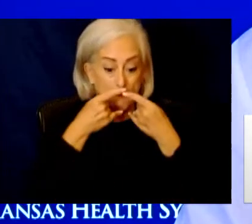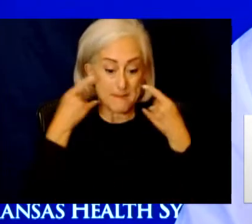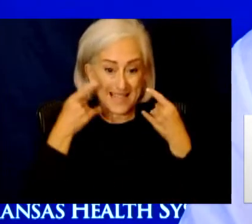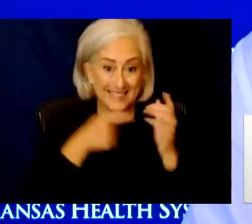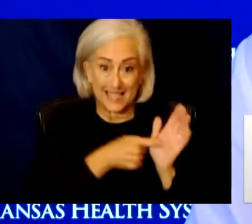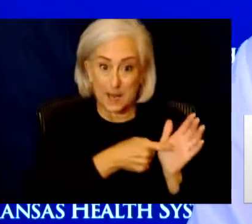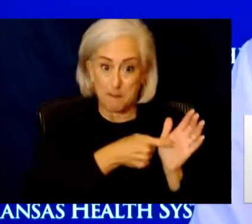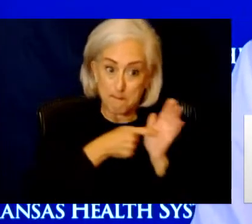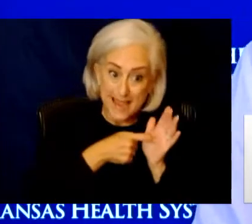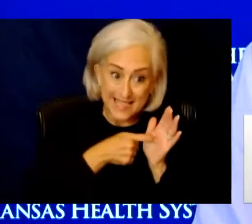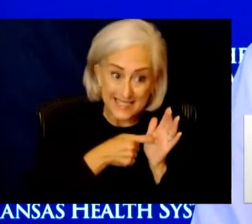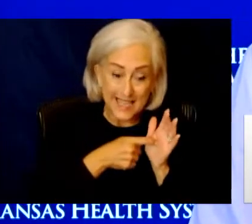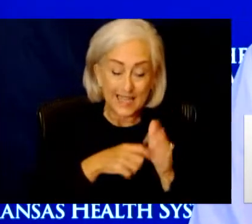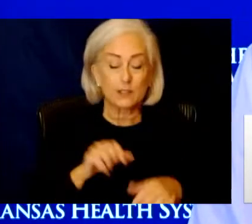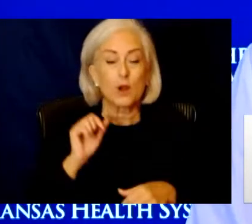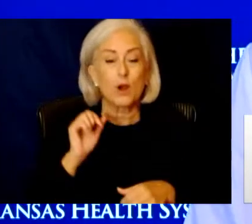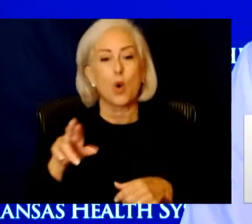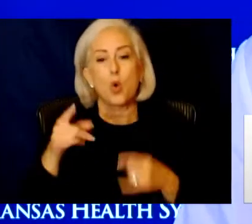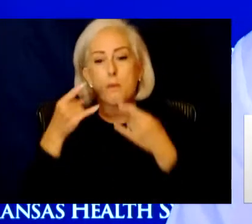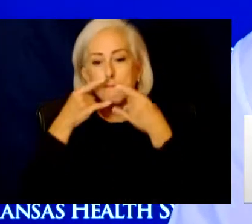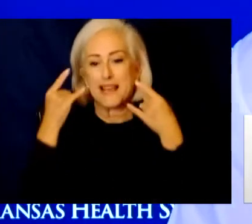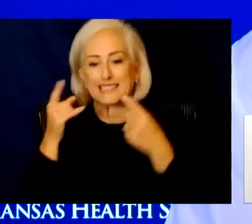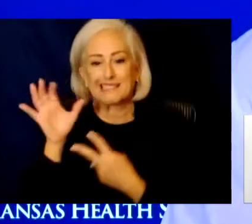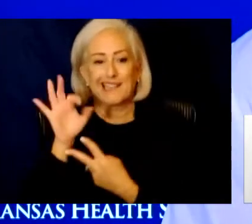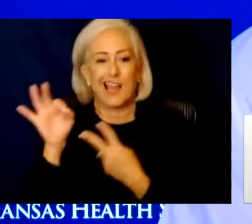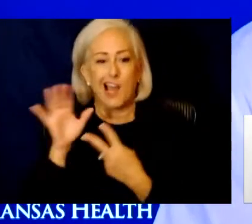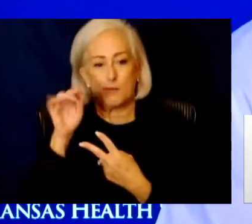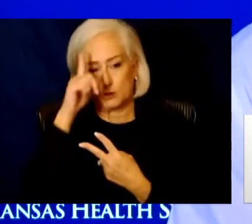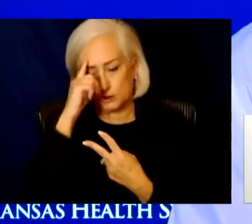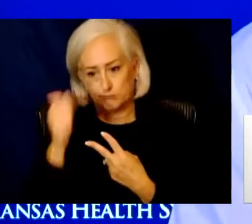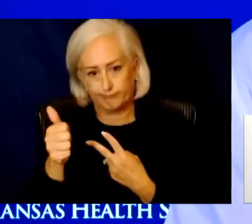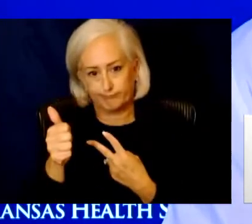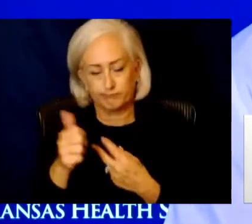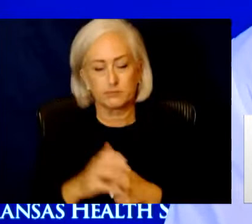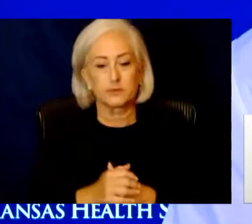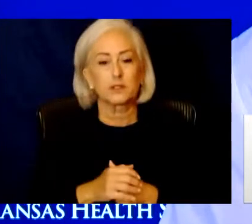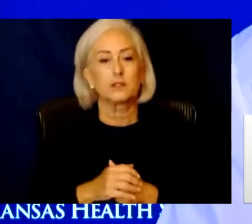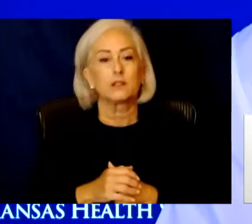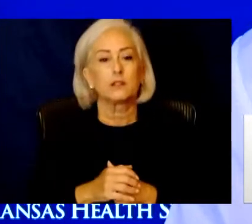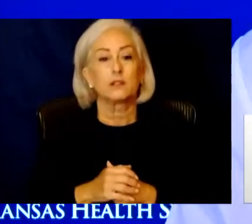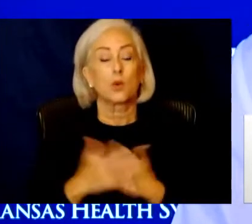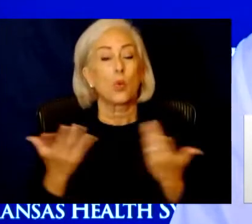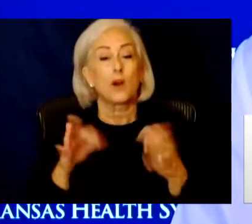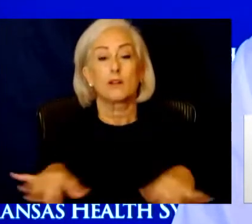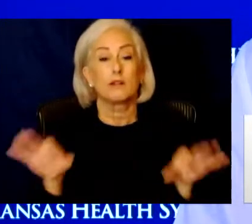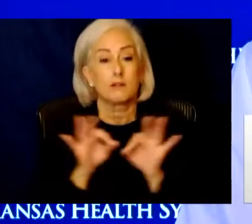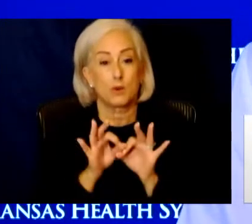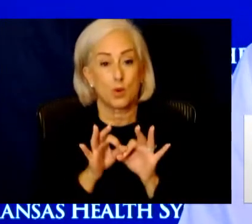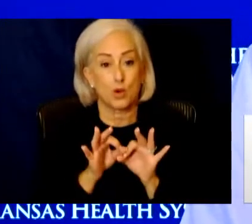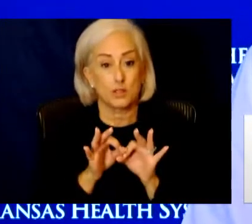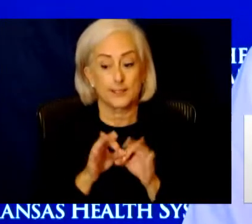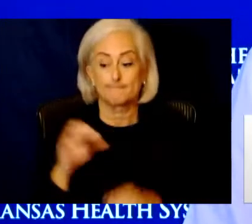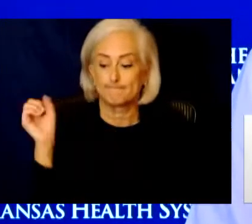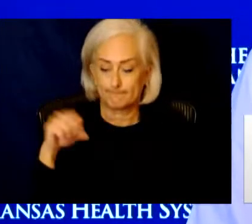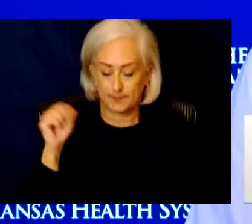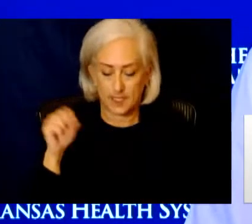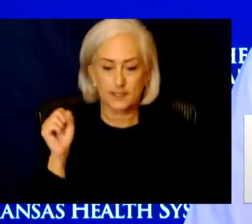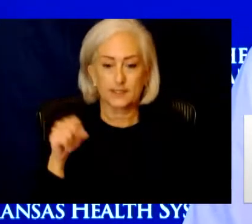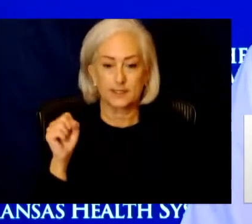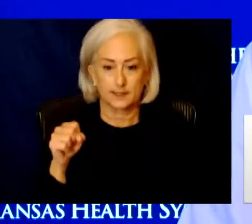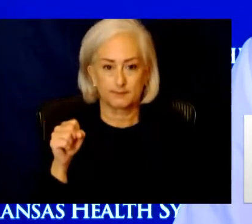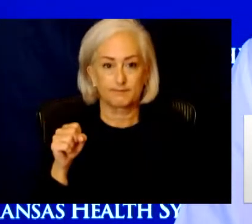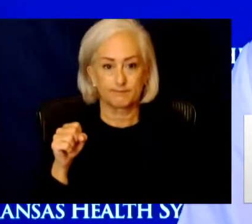you said, as it's going to be optional. So we'll wait and see. I think the important thing here is, yes, although kids are